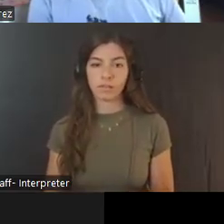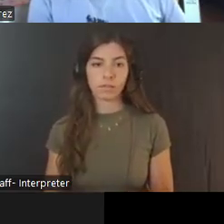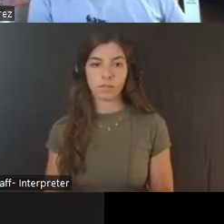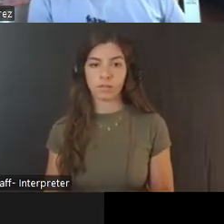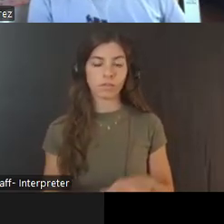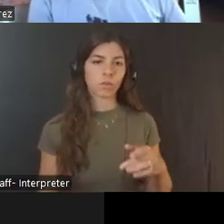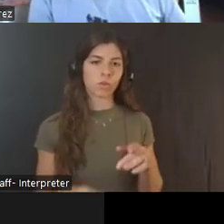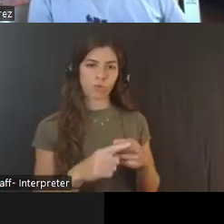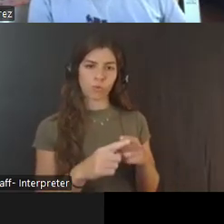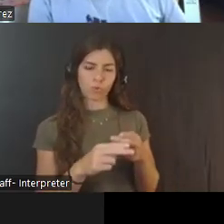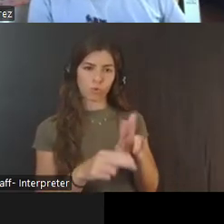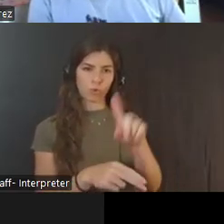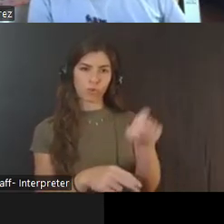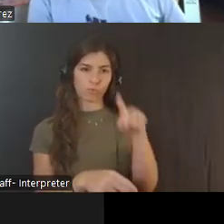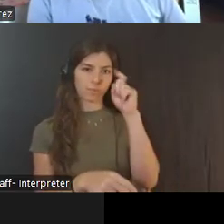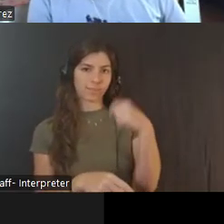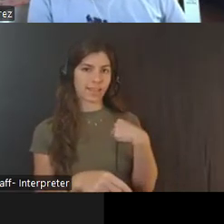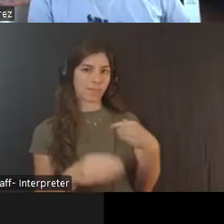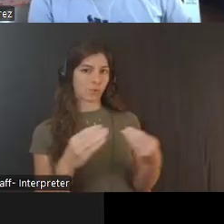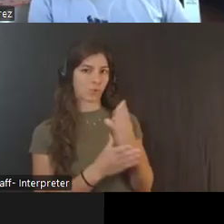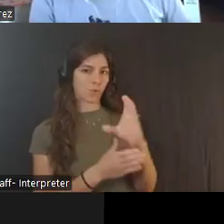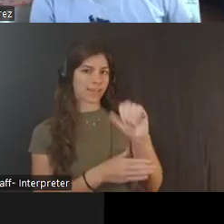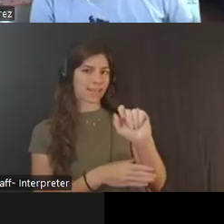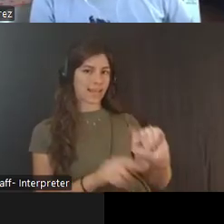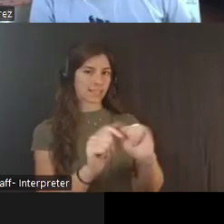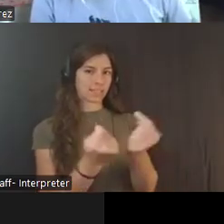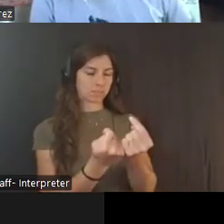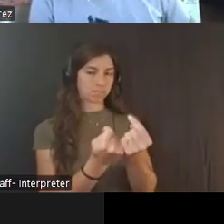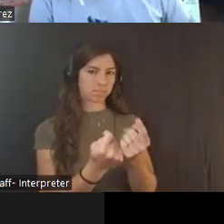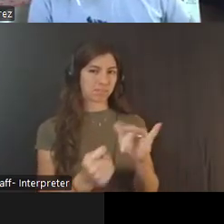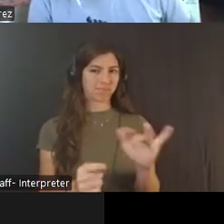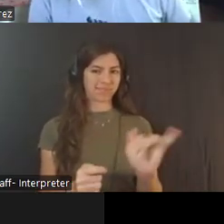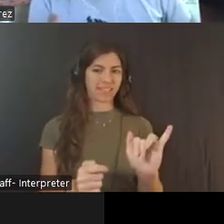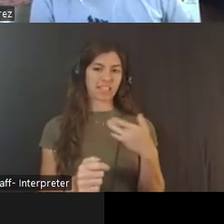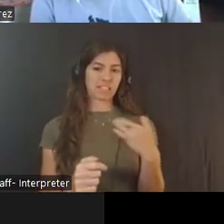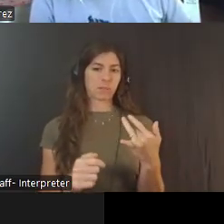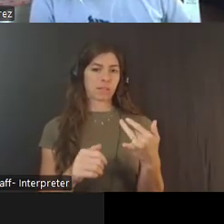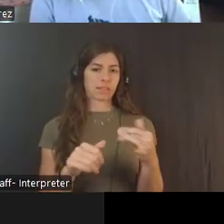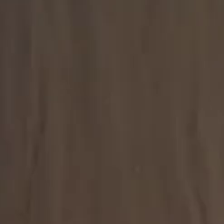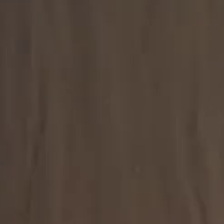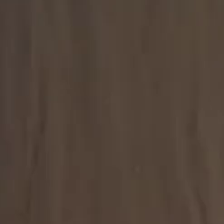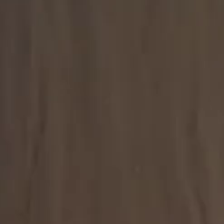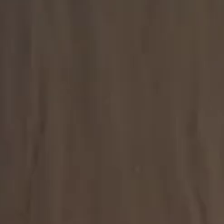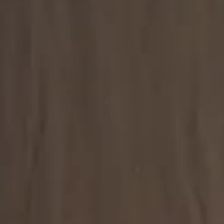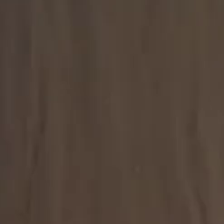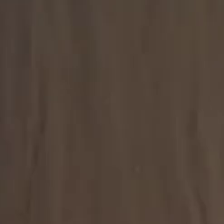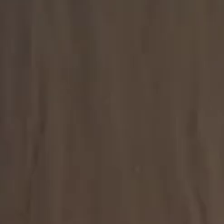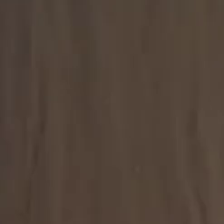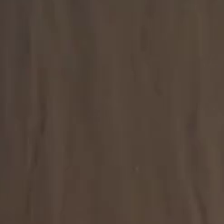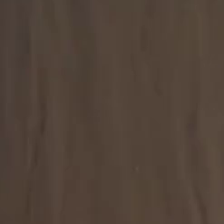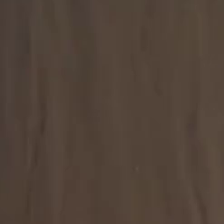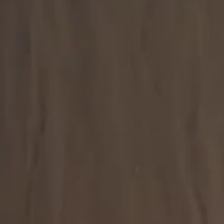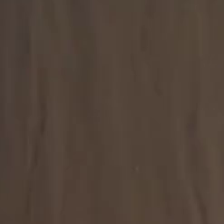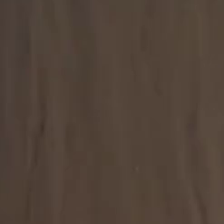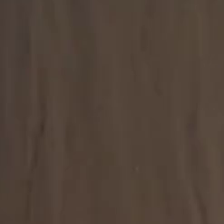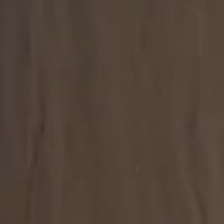Quick question, because I am new to the CAT team. Is there like a standardized criteria for how to evaluate whether or not a piece of public